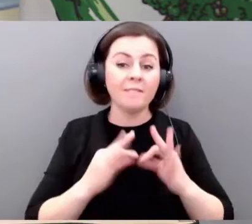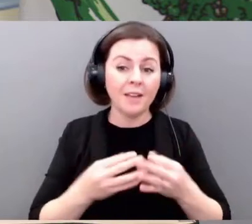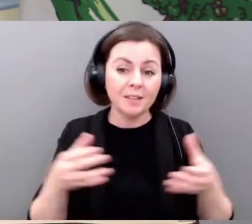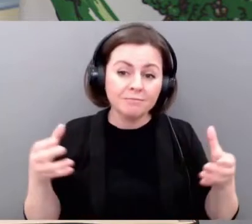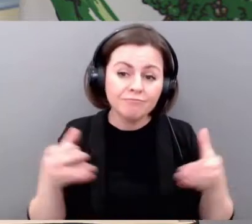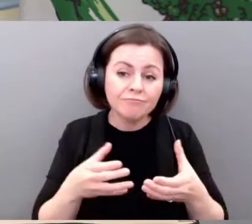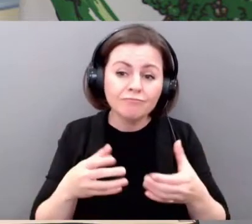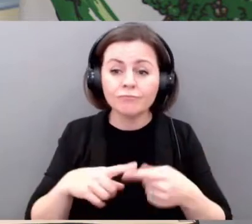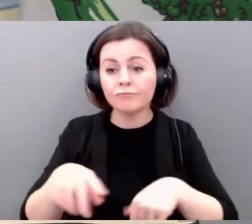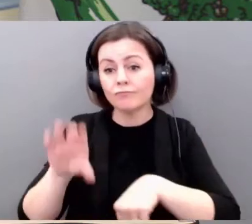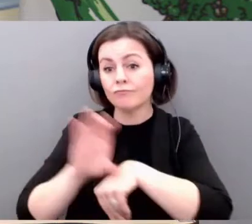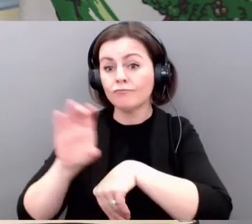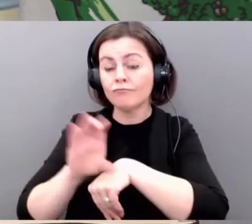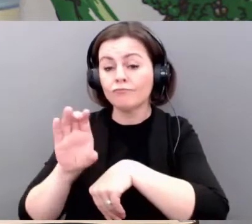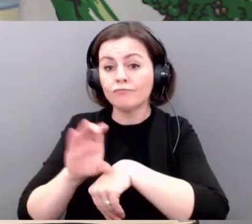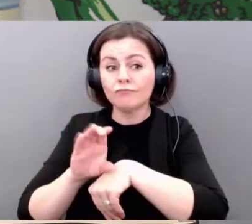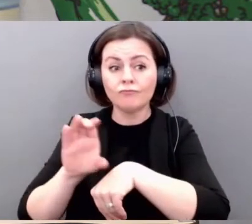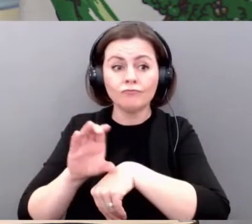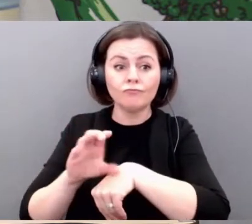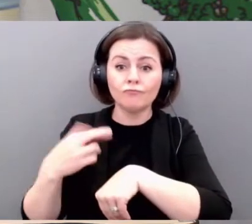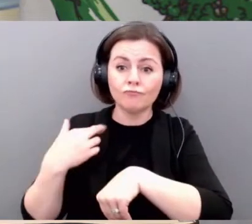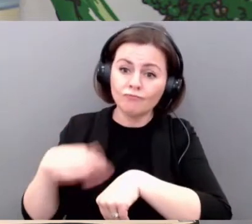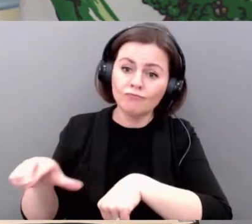faith-based gatherings, for example. This is a